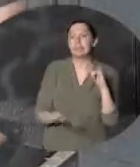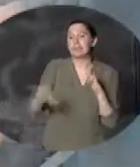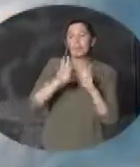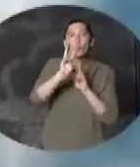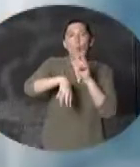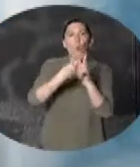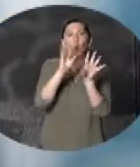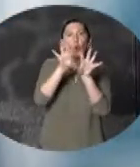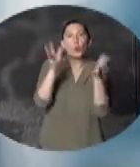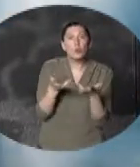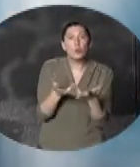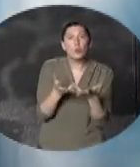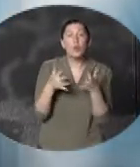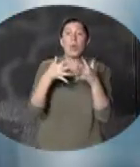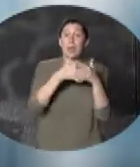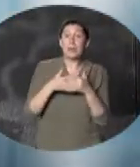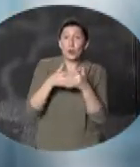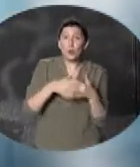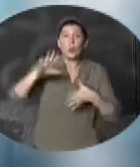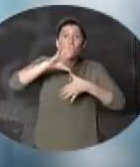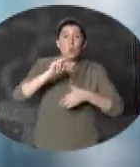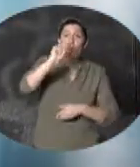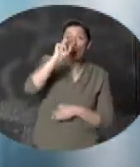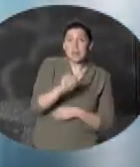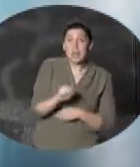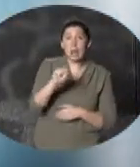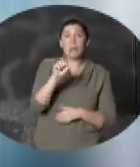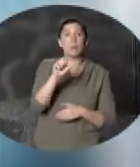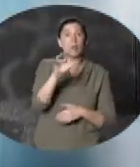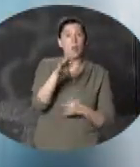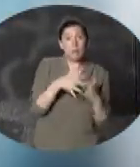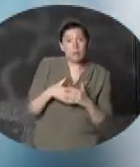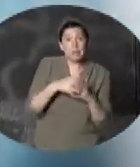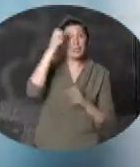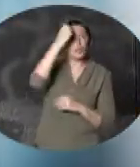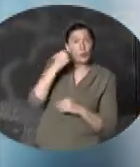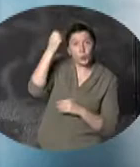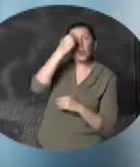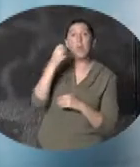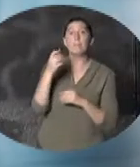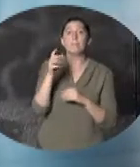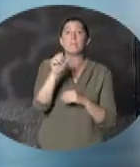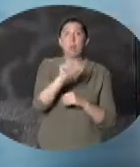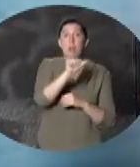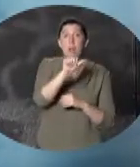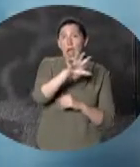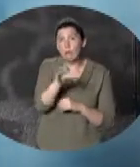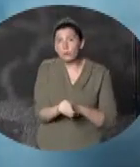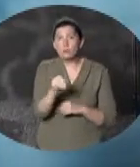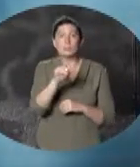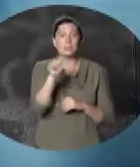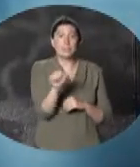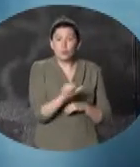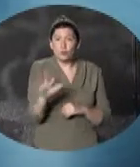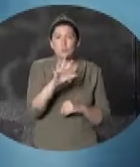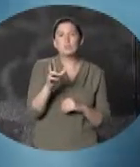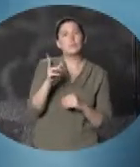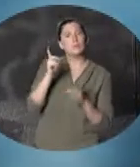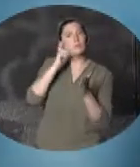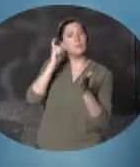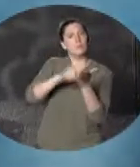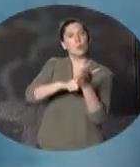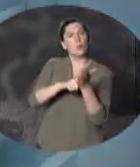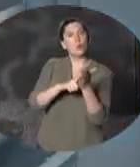world. In the Americas, Africa, Middle East, Asia, and parts of Europe, we still see measles again among